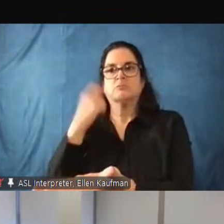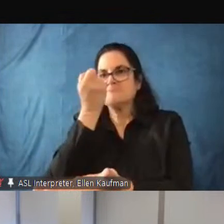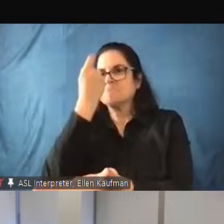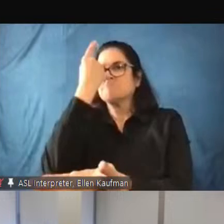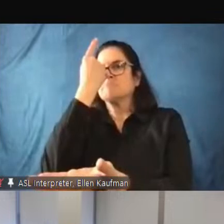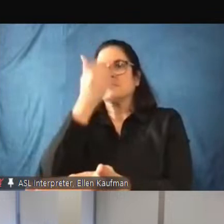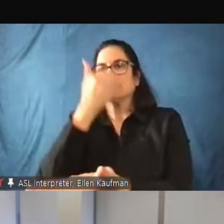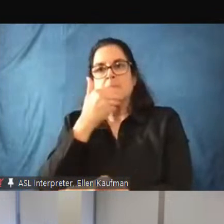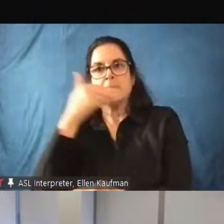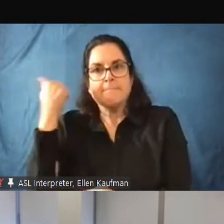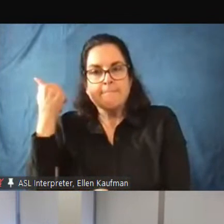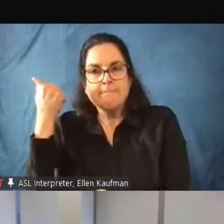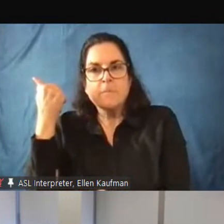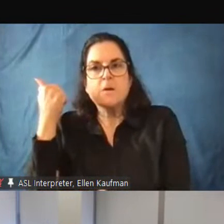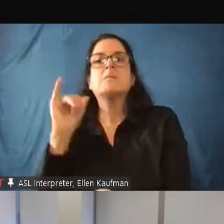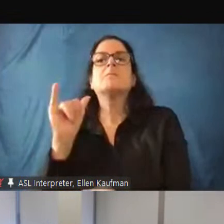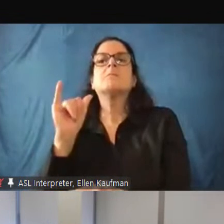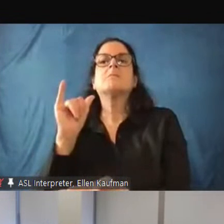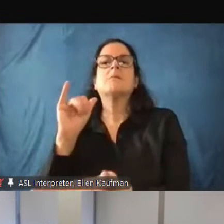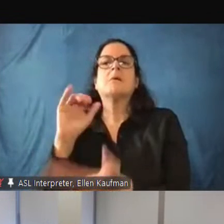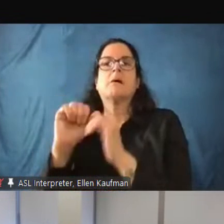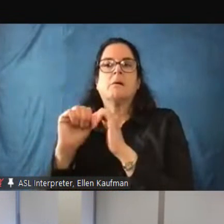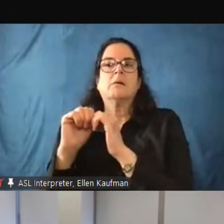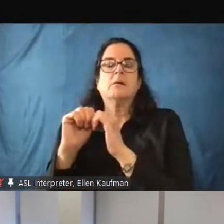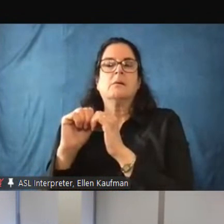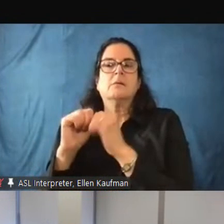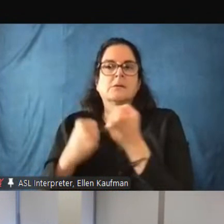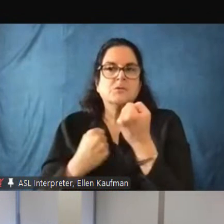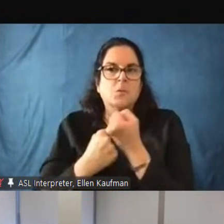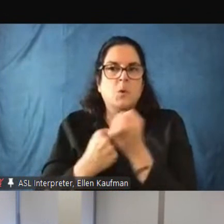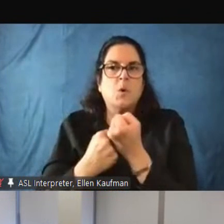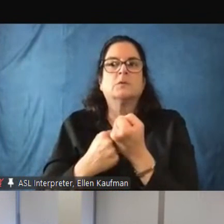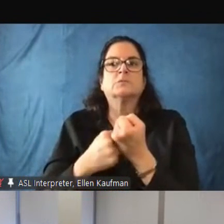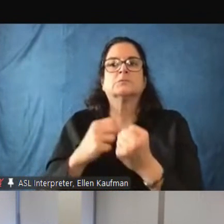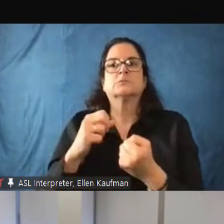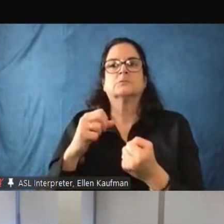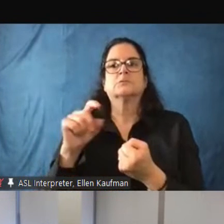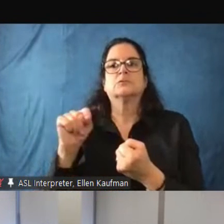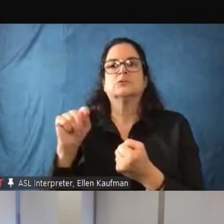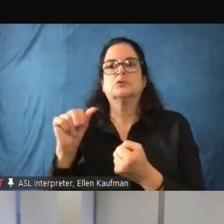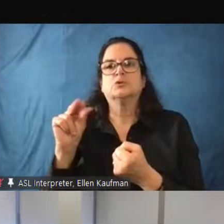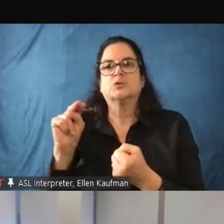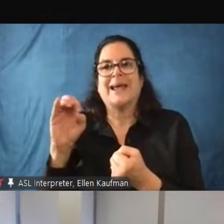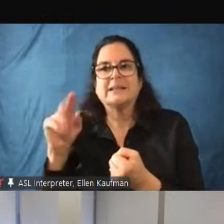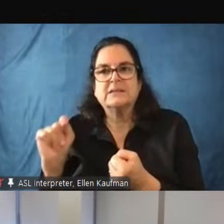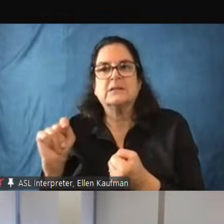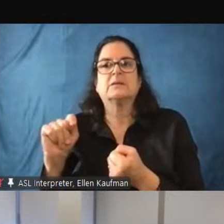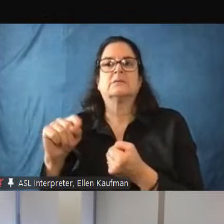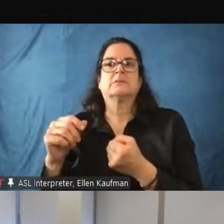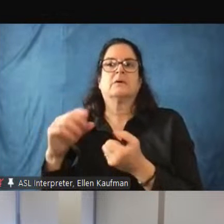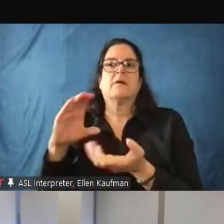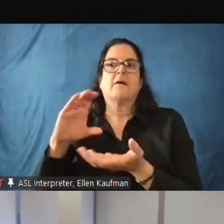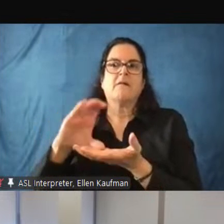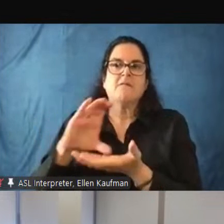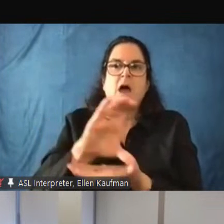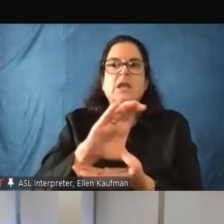sustain transit in the region and funding. But there's also some proposed changes